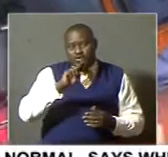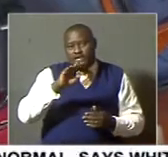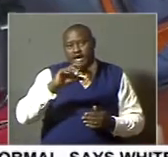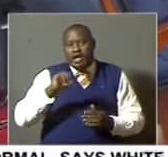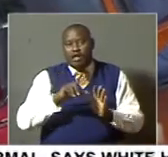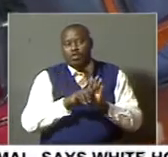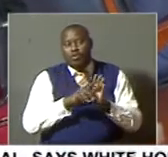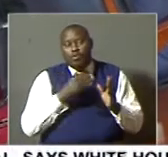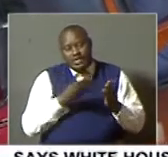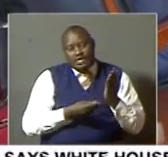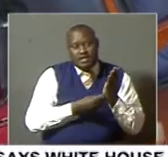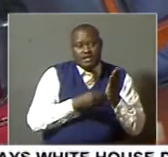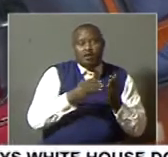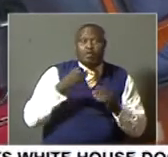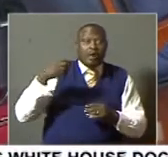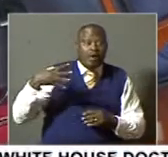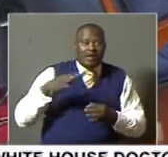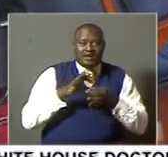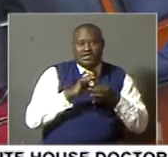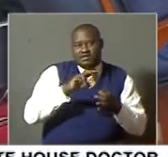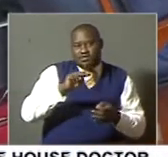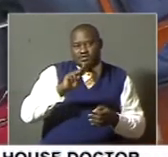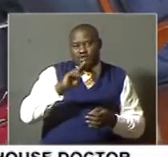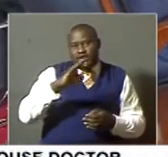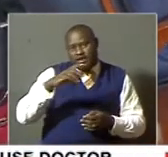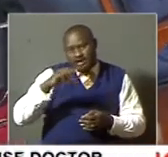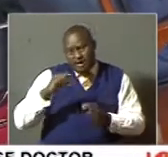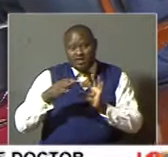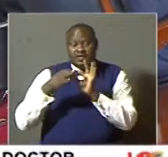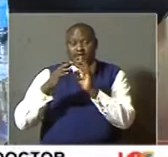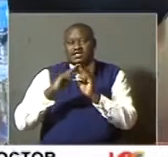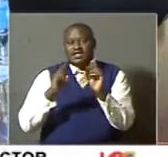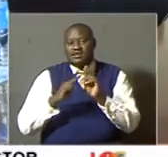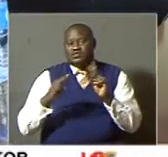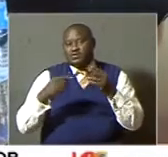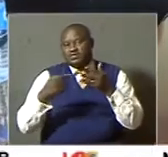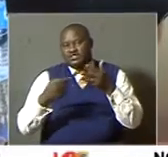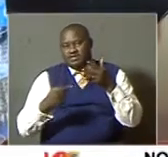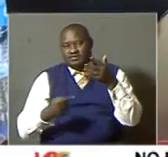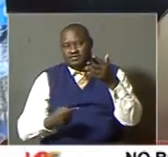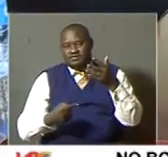include nuclear power in accordance to acceptable international standards.